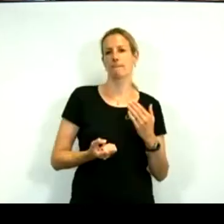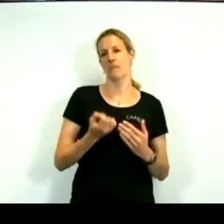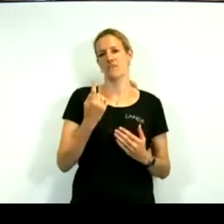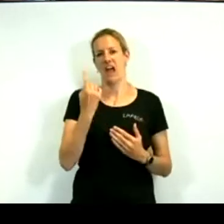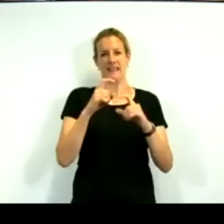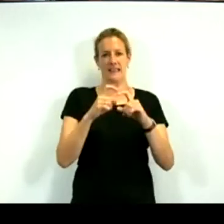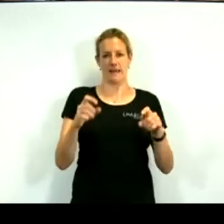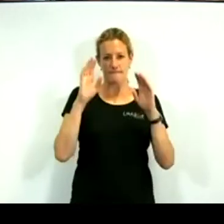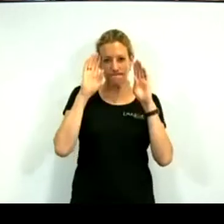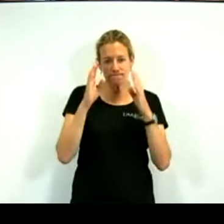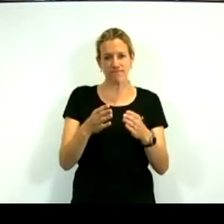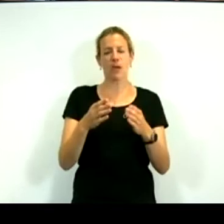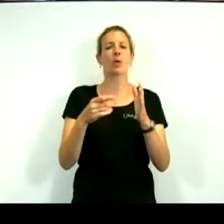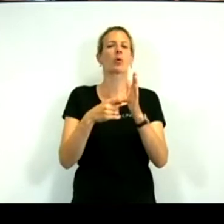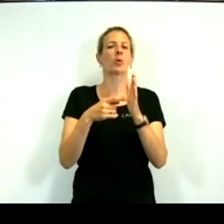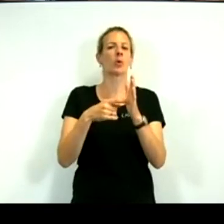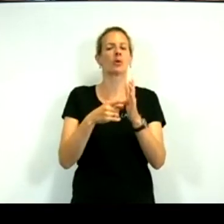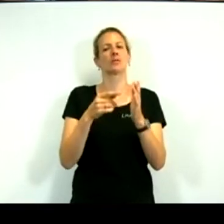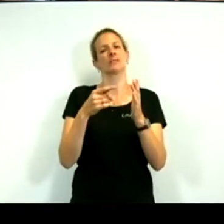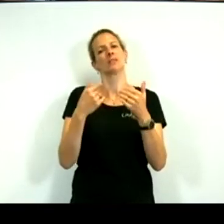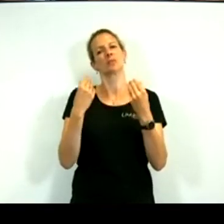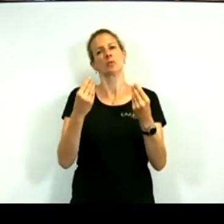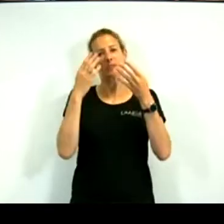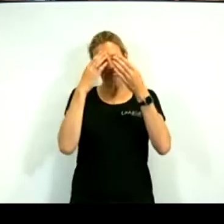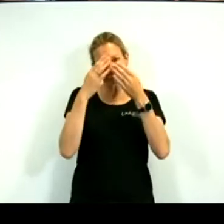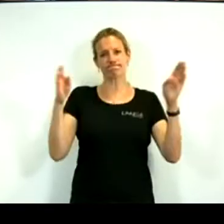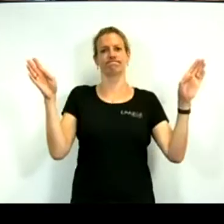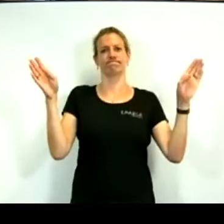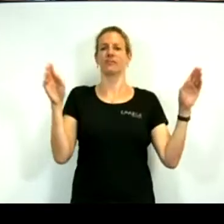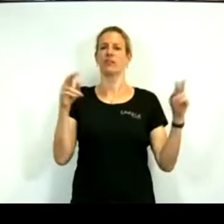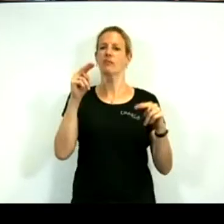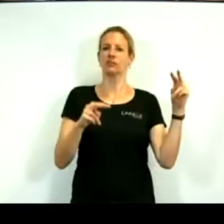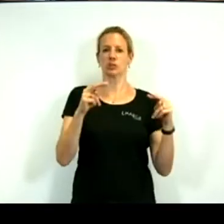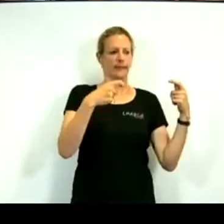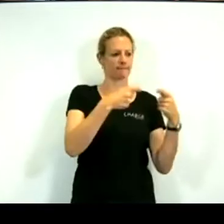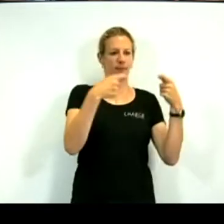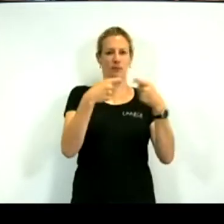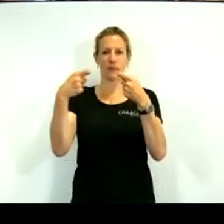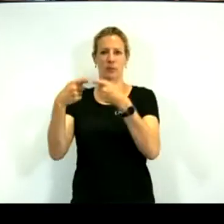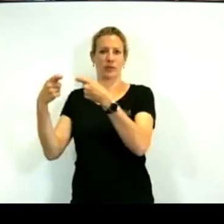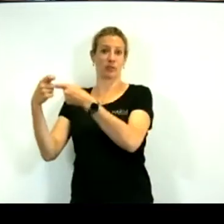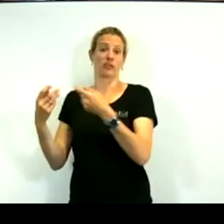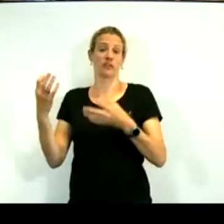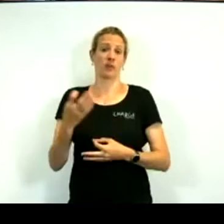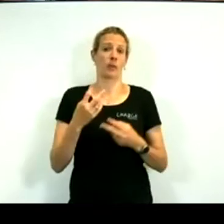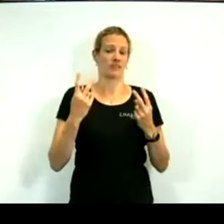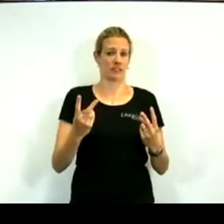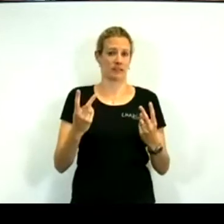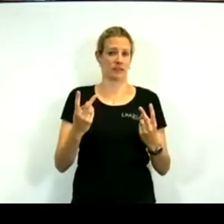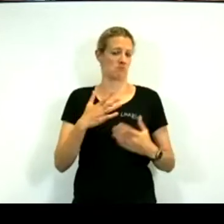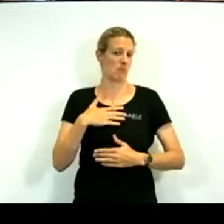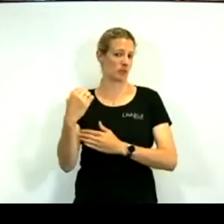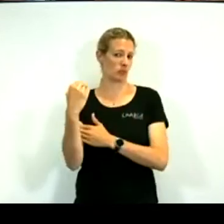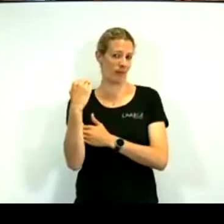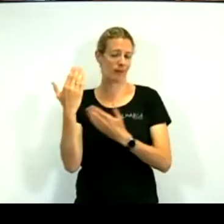see connections, and that's a great strength in me, but it's also a great problem because if